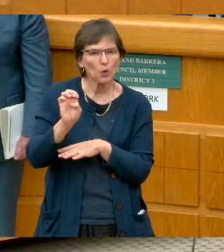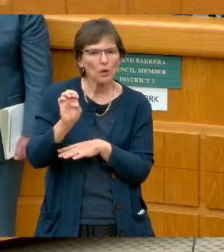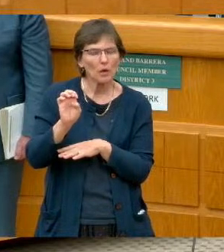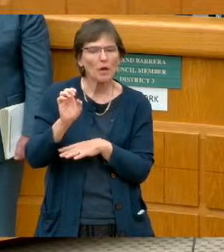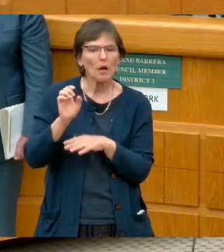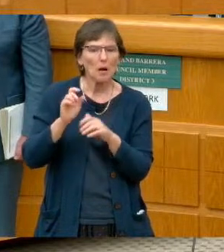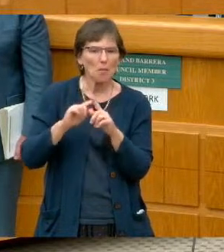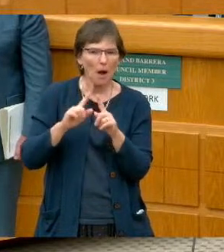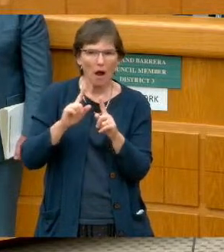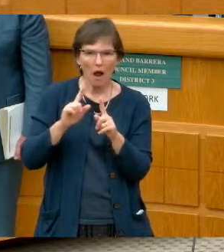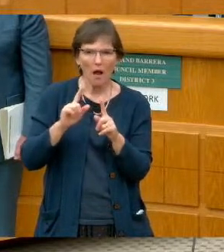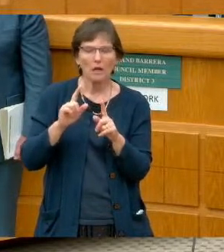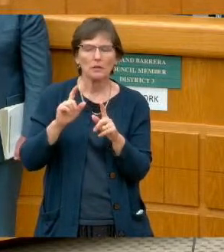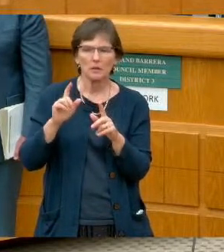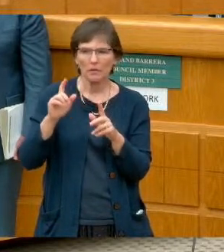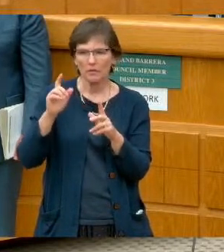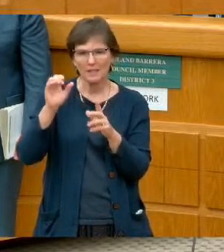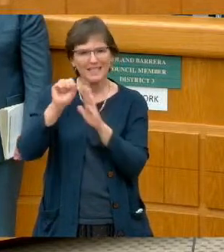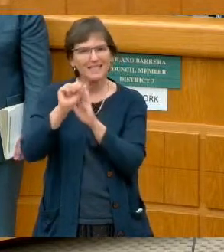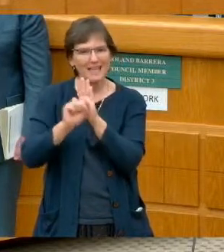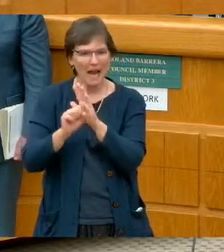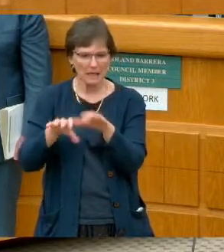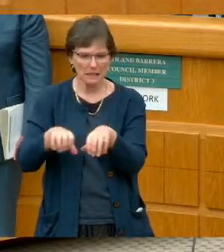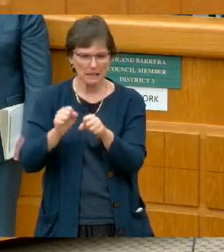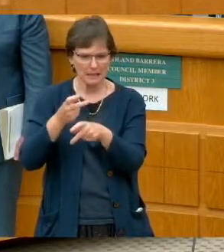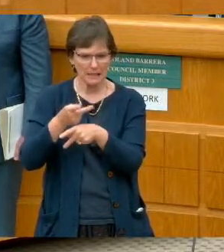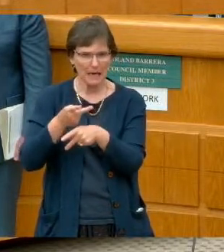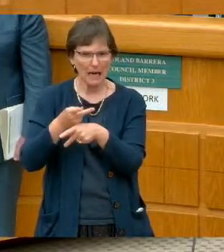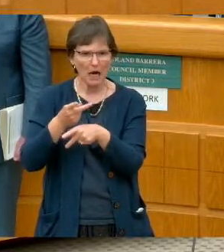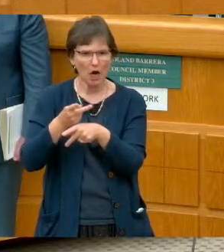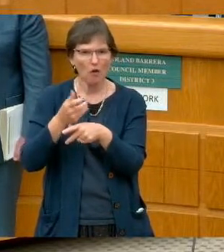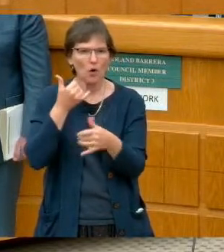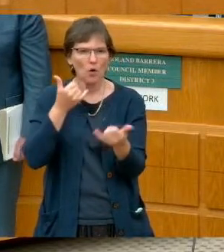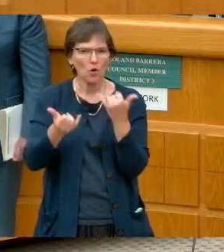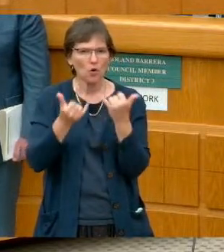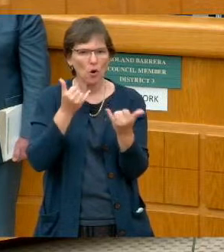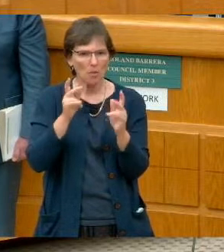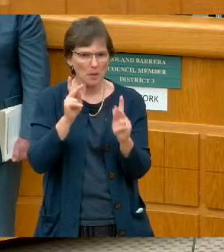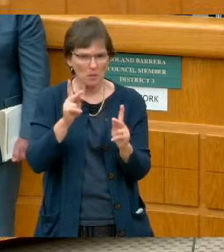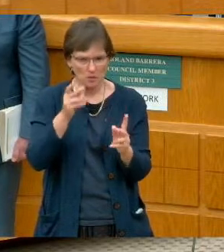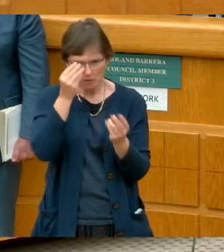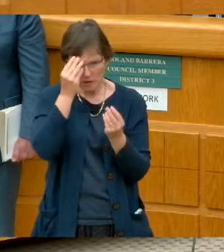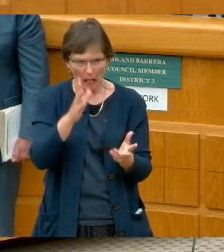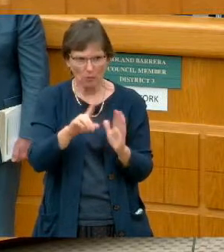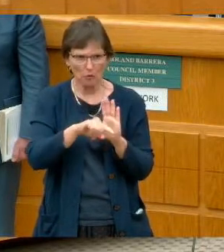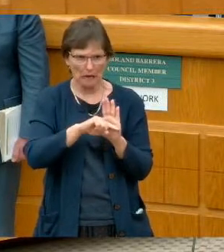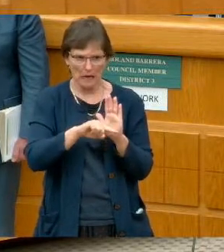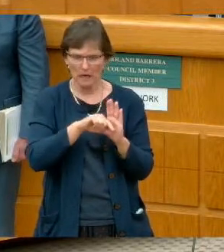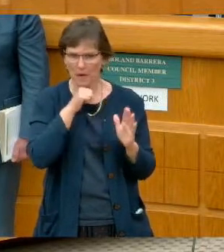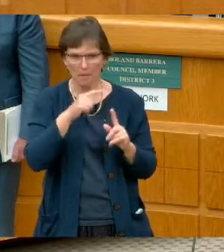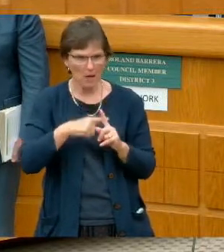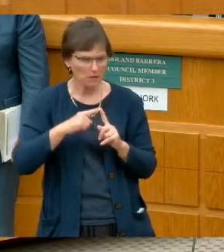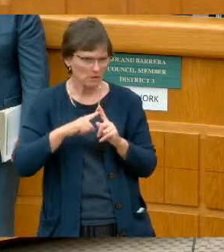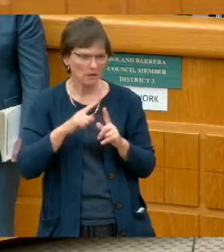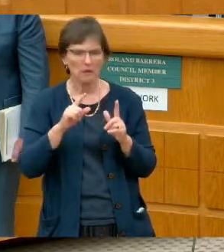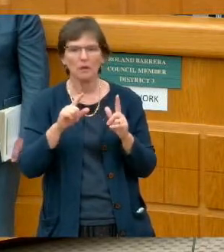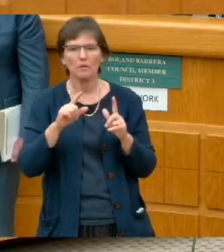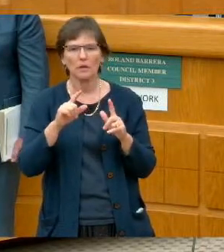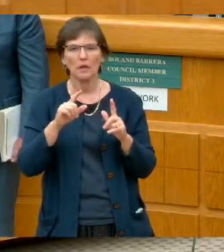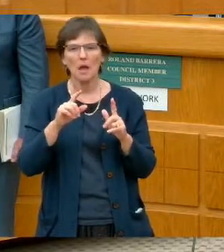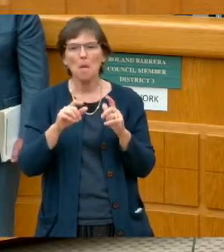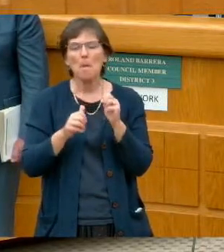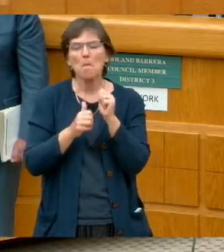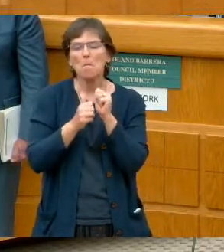they've guaranteed us that they've all been called, that they've been notified, that they're positive. And some of them are as recent as this